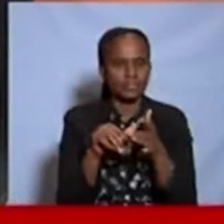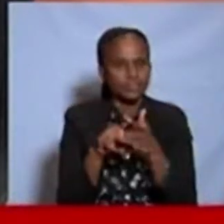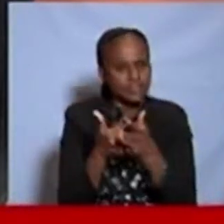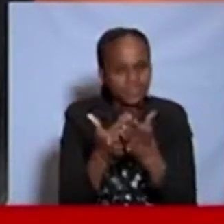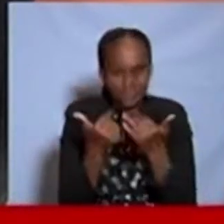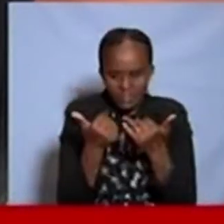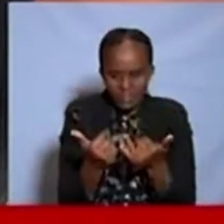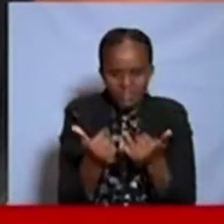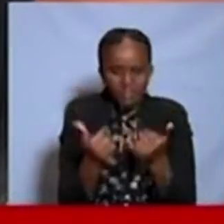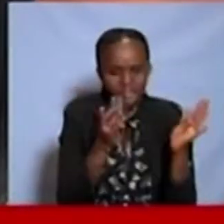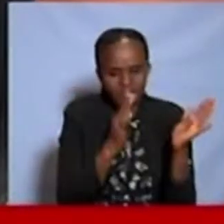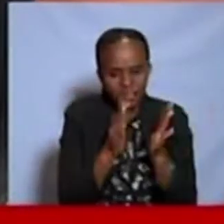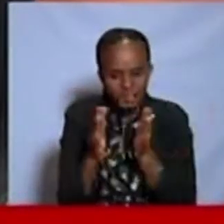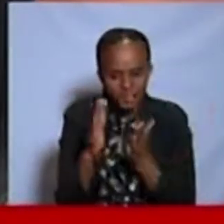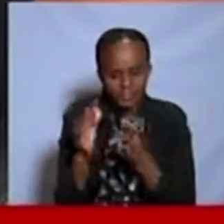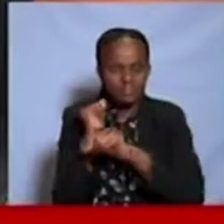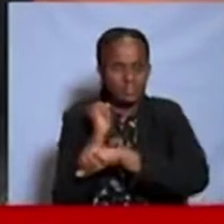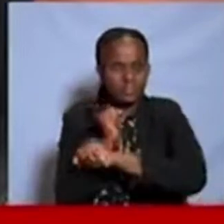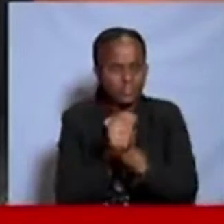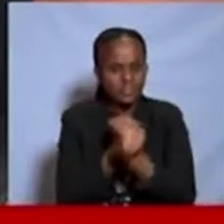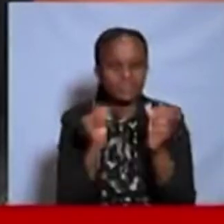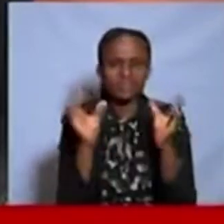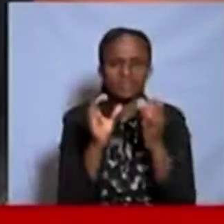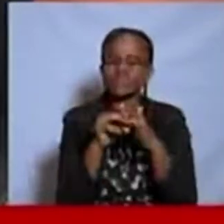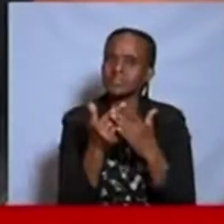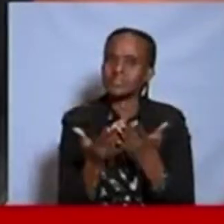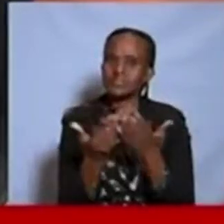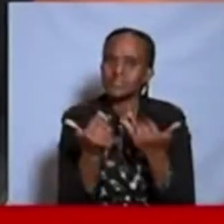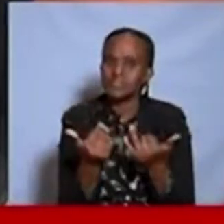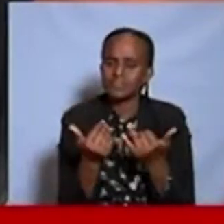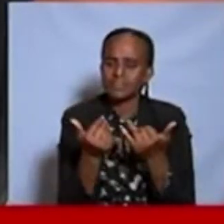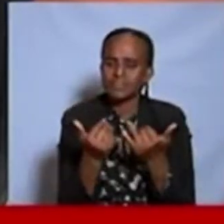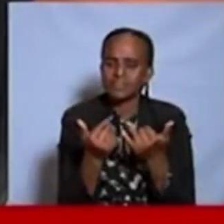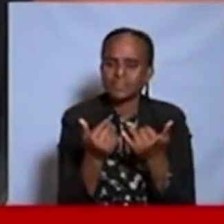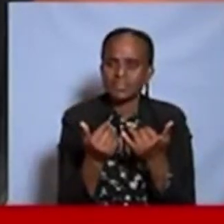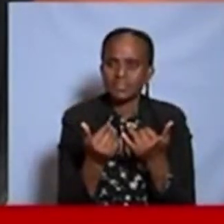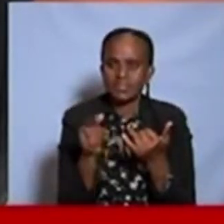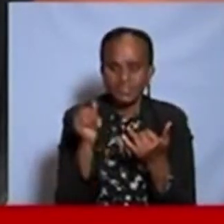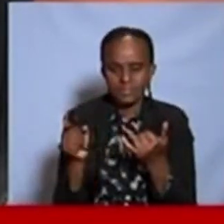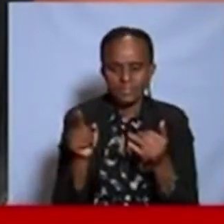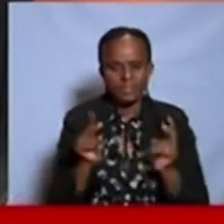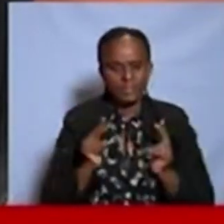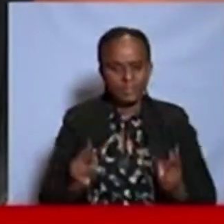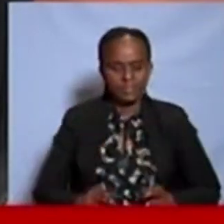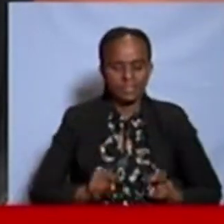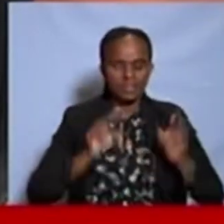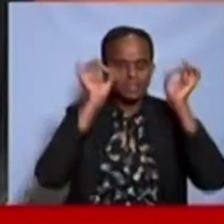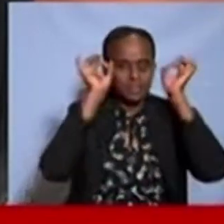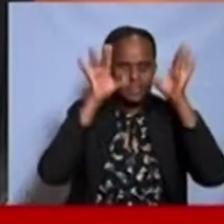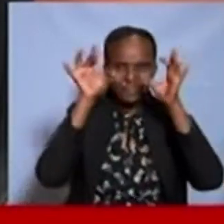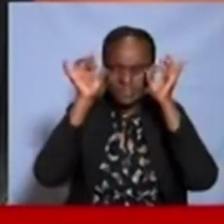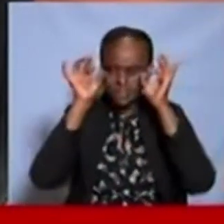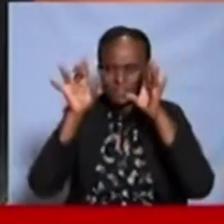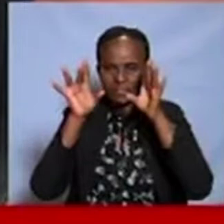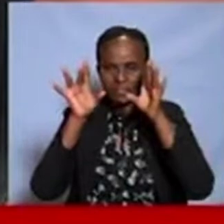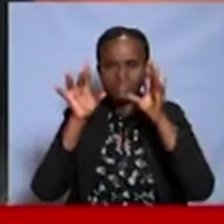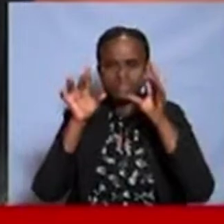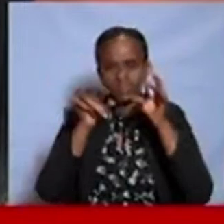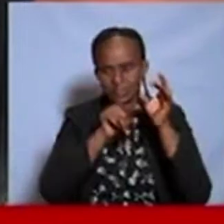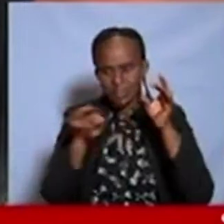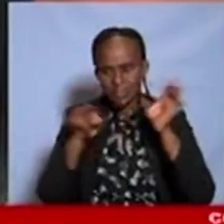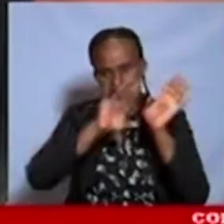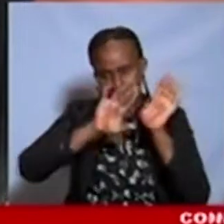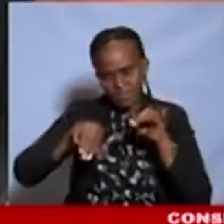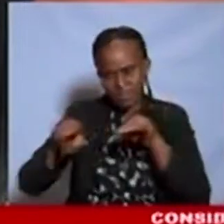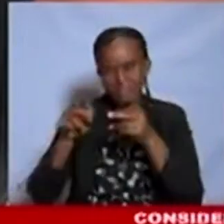then do you intend to protect the community from the health hazards by leaving